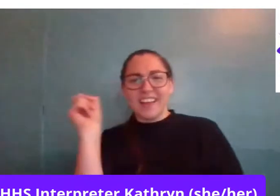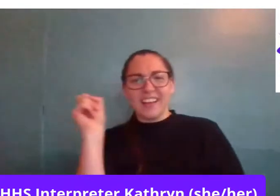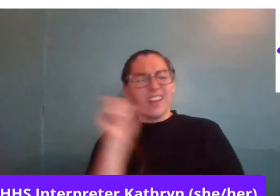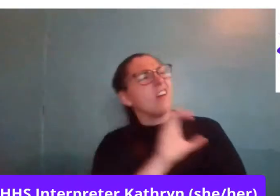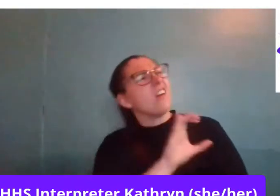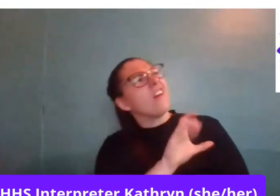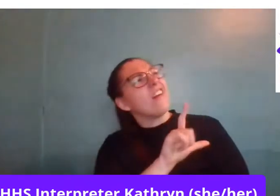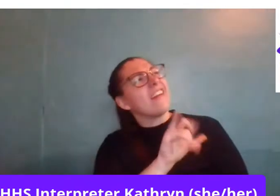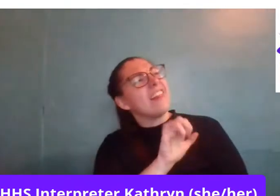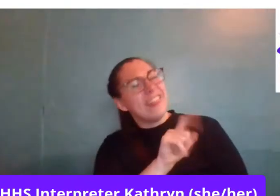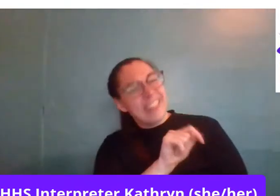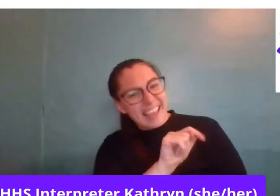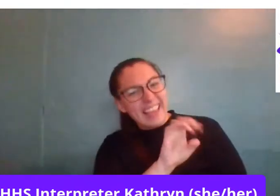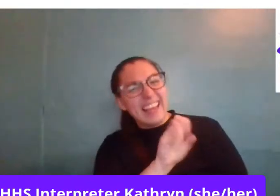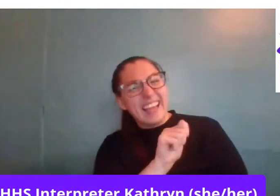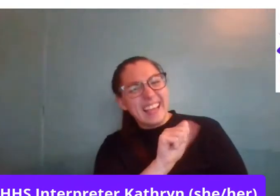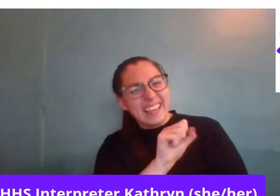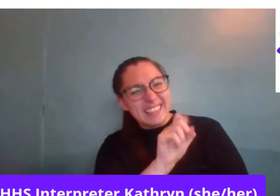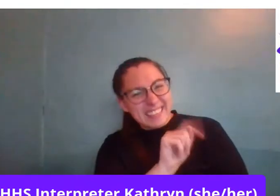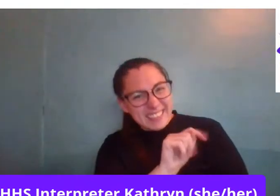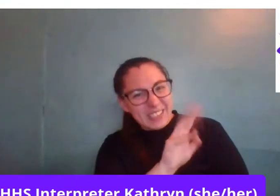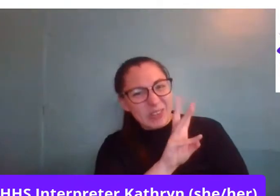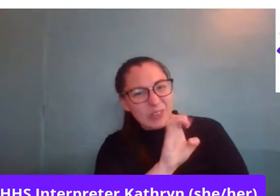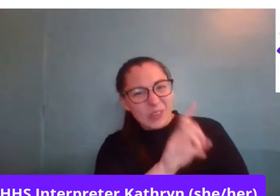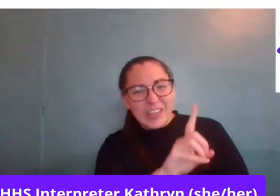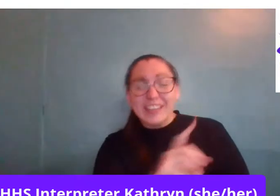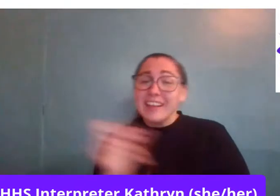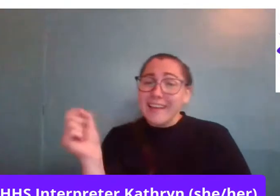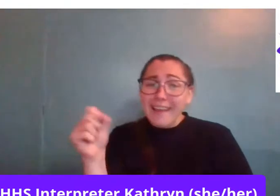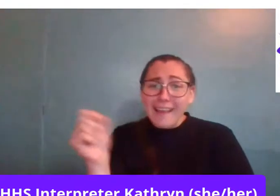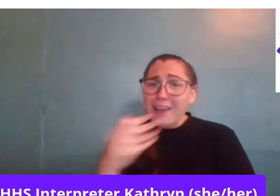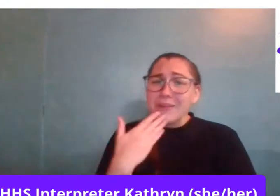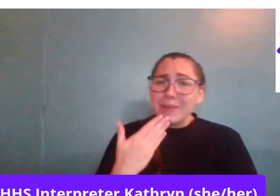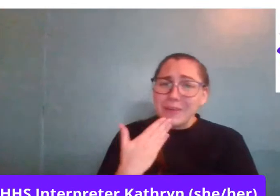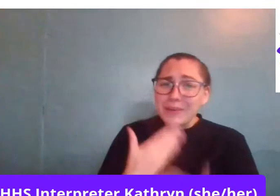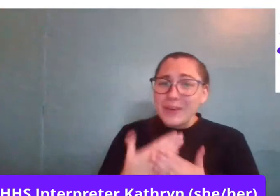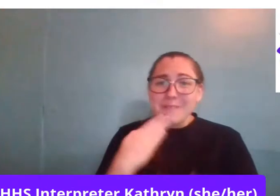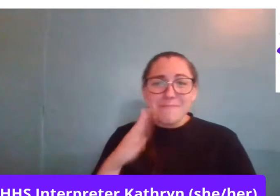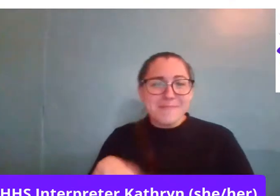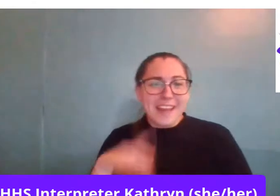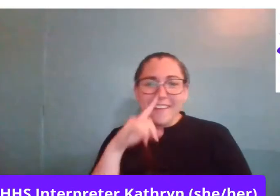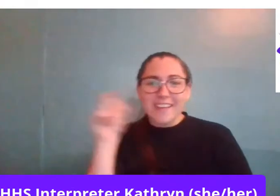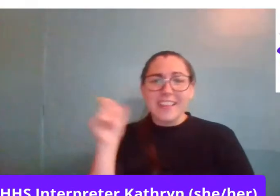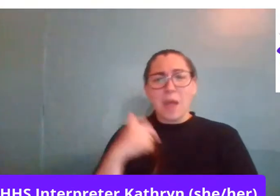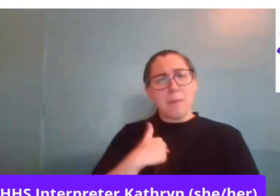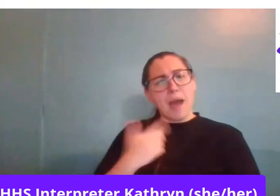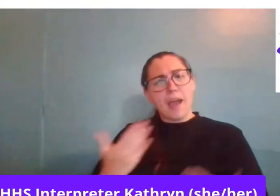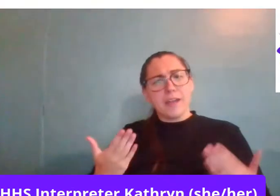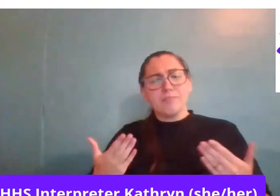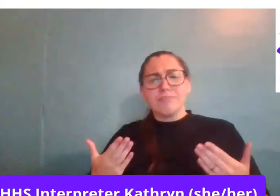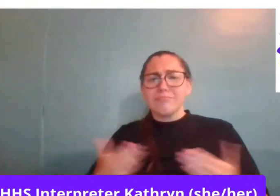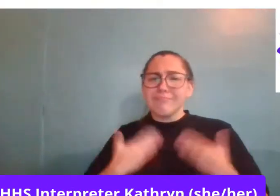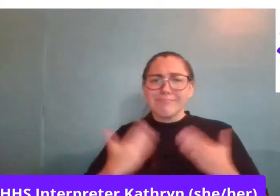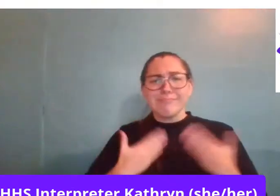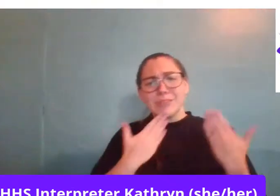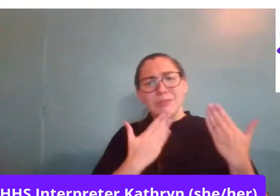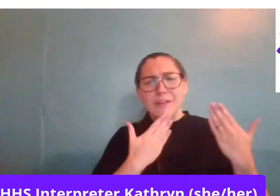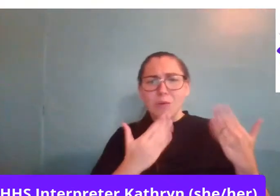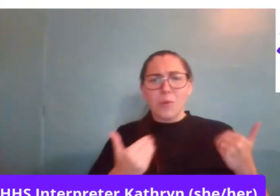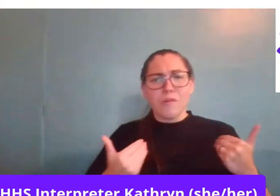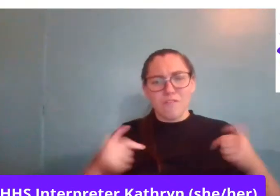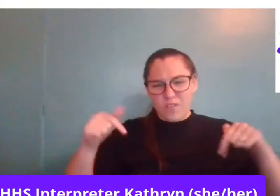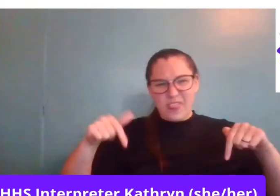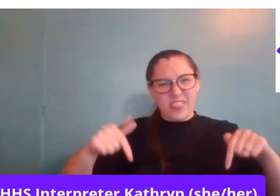bad, and the ugly. But I'm grateful for the vehicle that we have here with Rolling on the